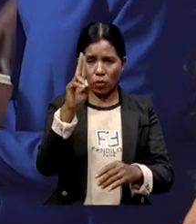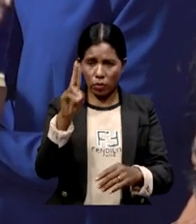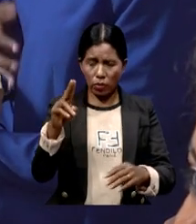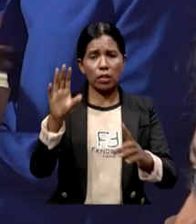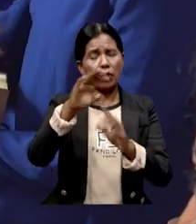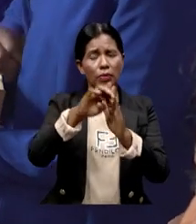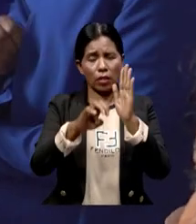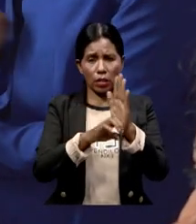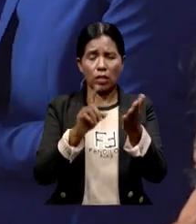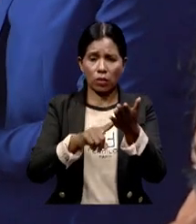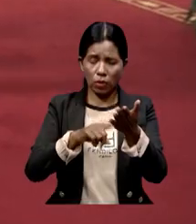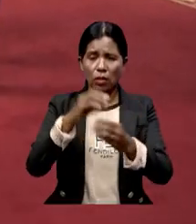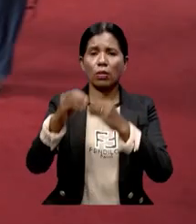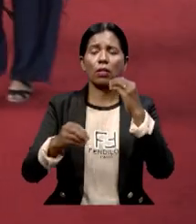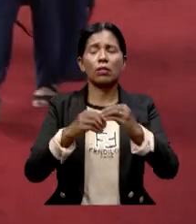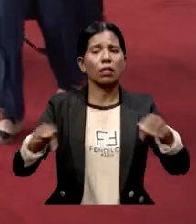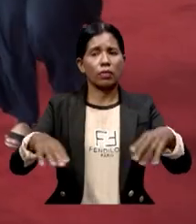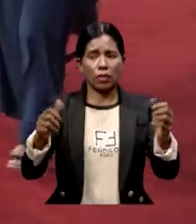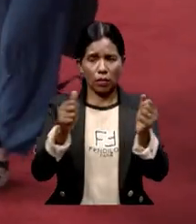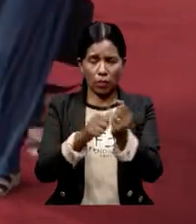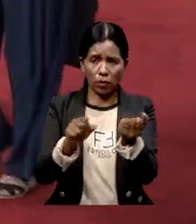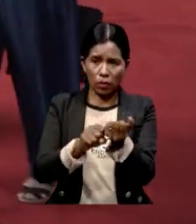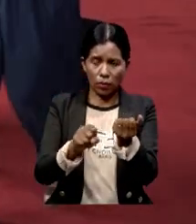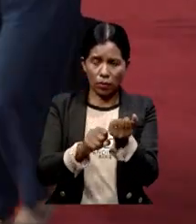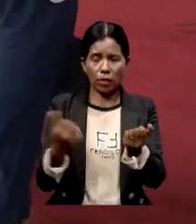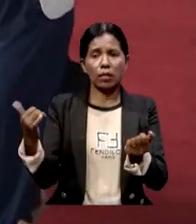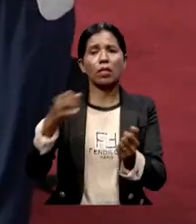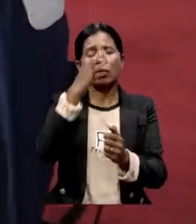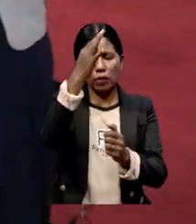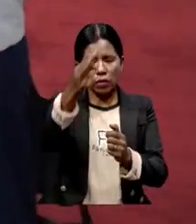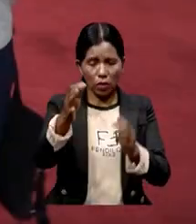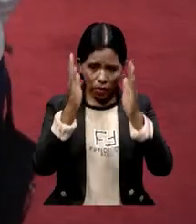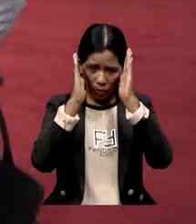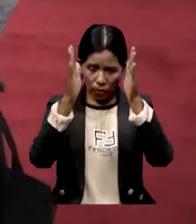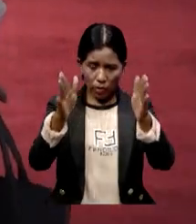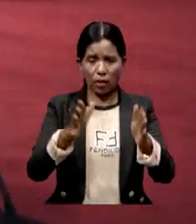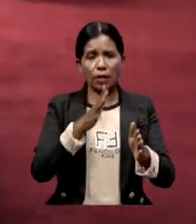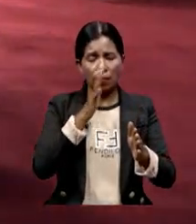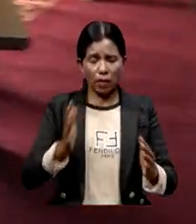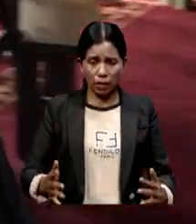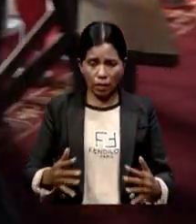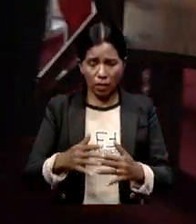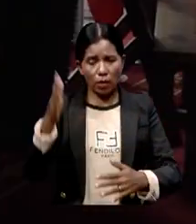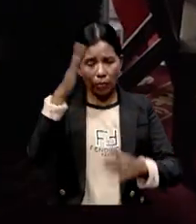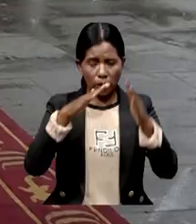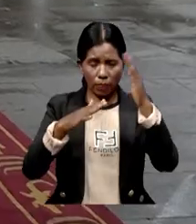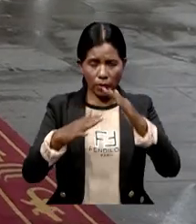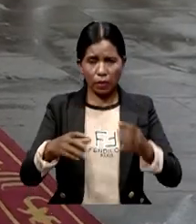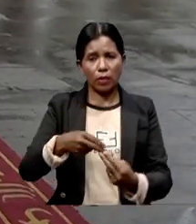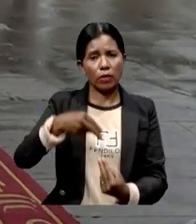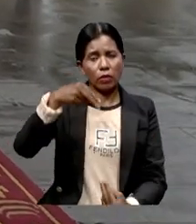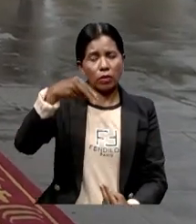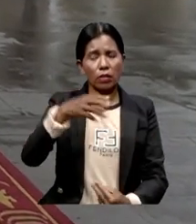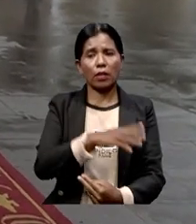Mos, discute com a ba, colaboração no apoio Sira e futuro, nebe foculiu ba inang isinrua, problema malnutrição no apoio Rússia